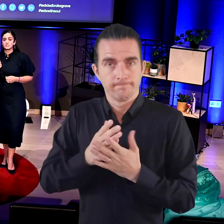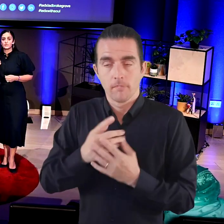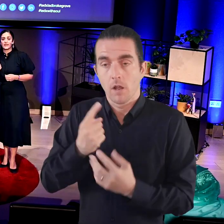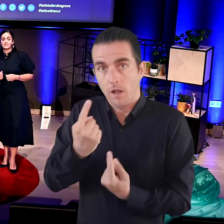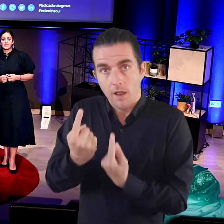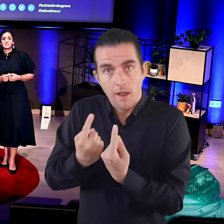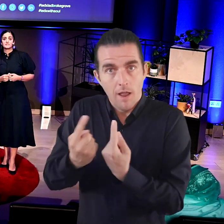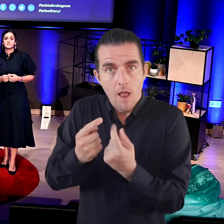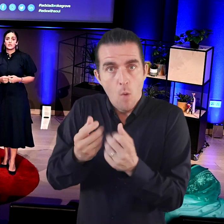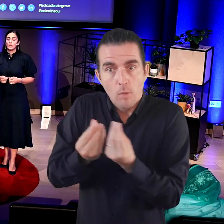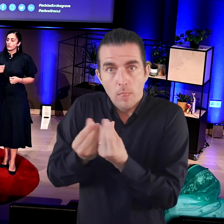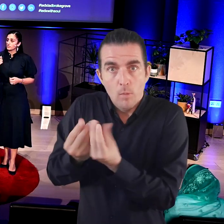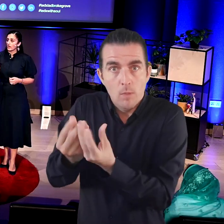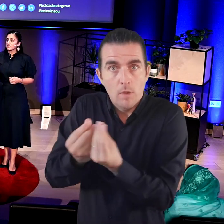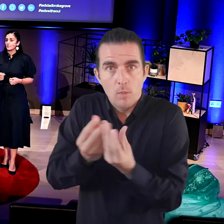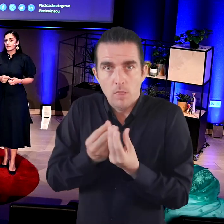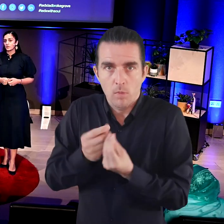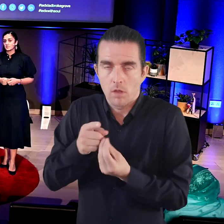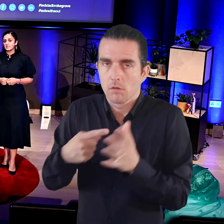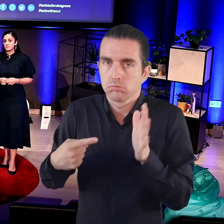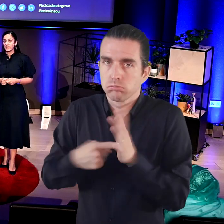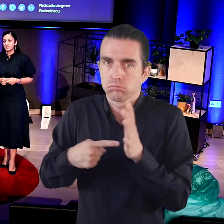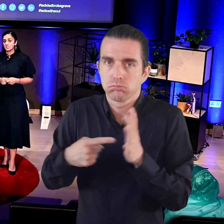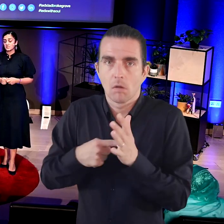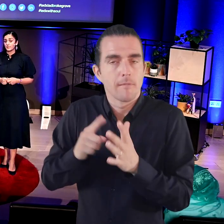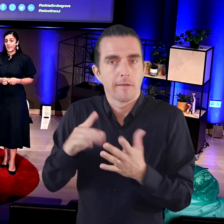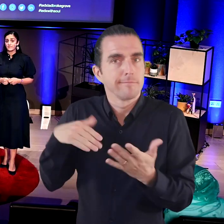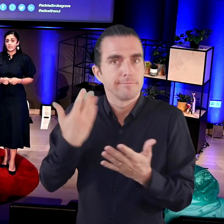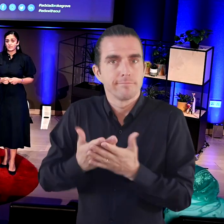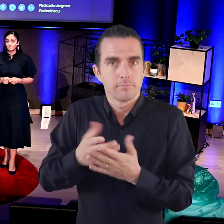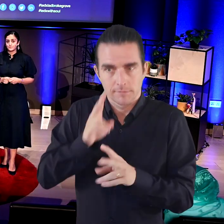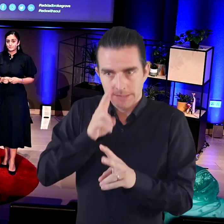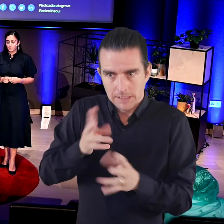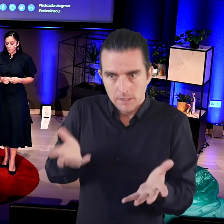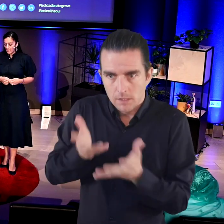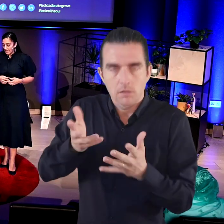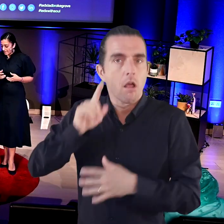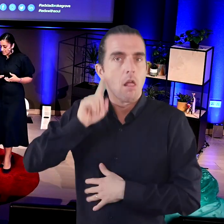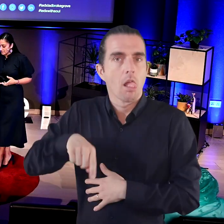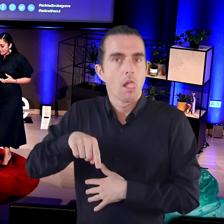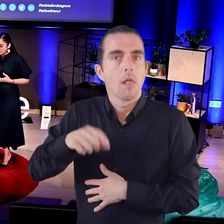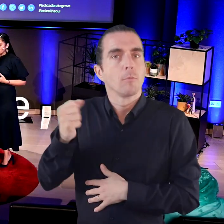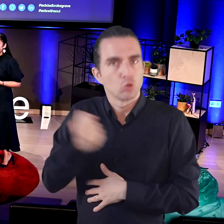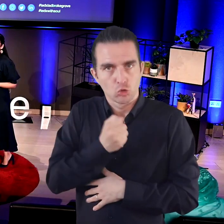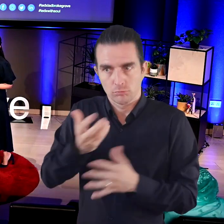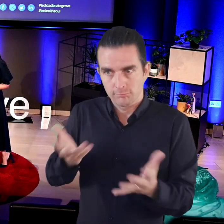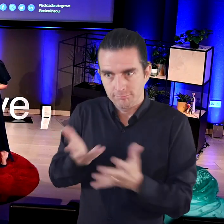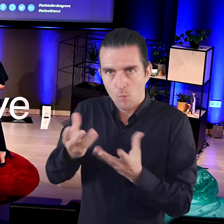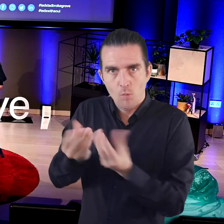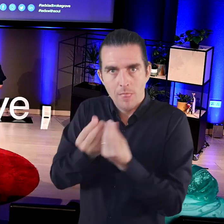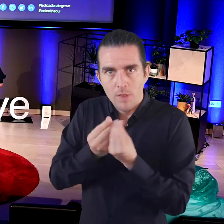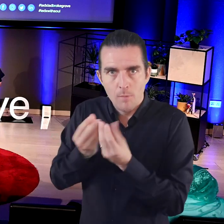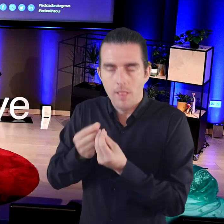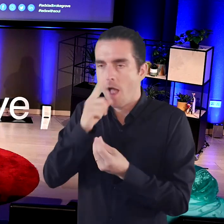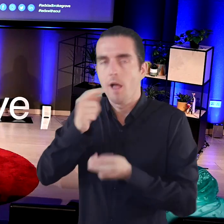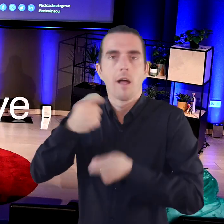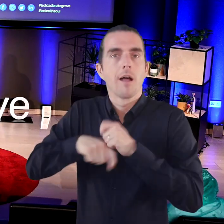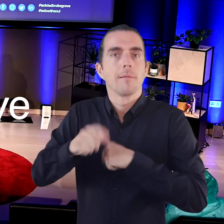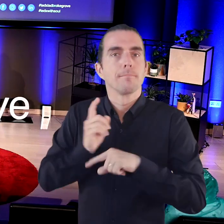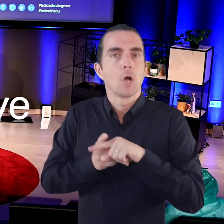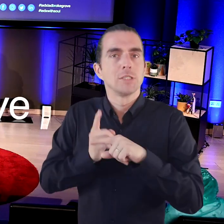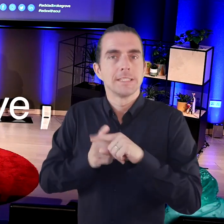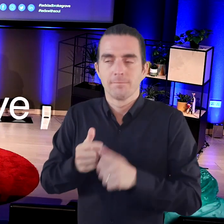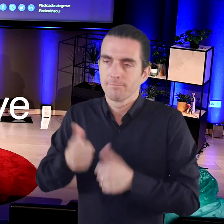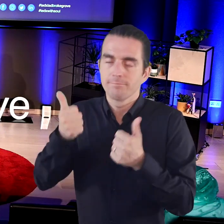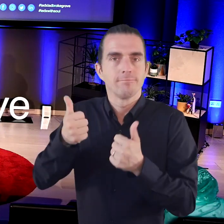interventions with adolescents when trying to make positive changes to behaviour. Interventions aimed at adolescents are